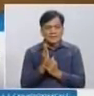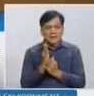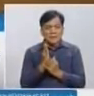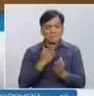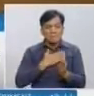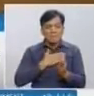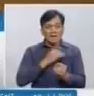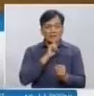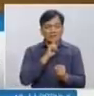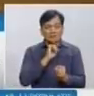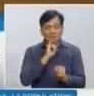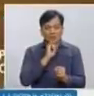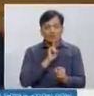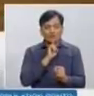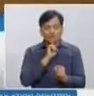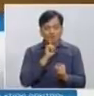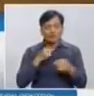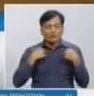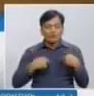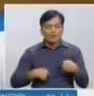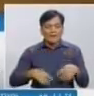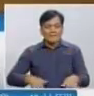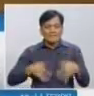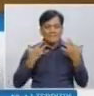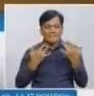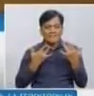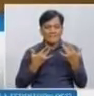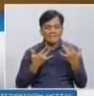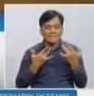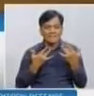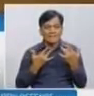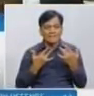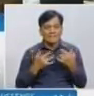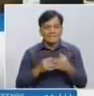Mine is human lives.